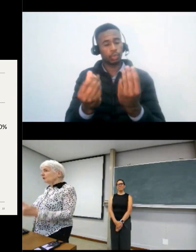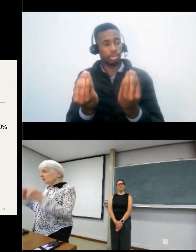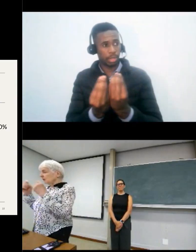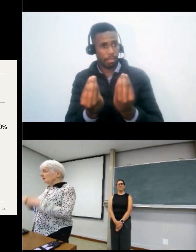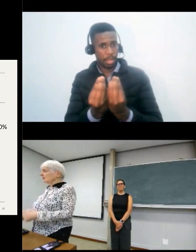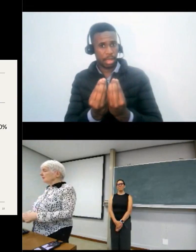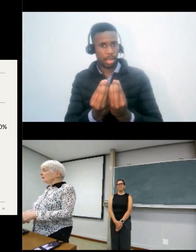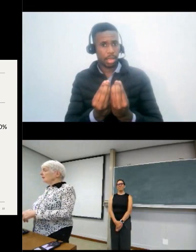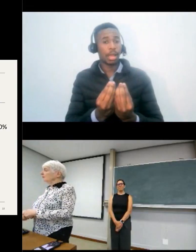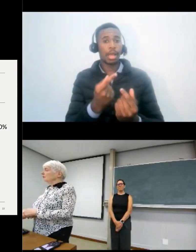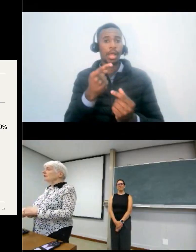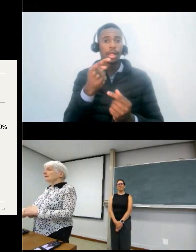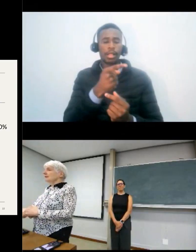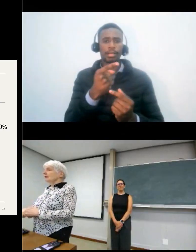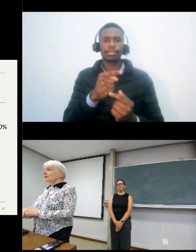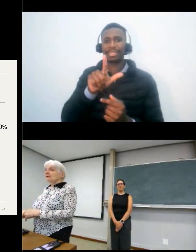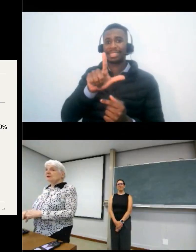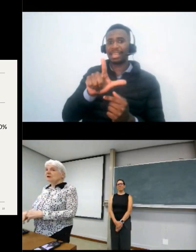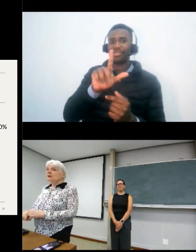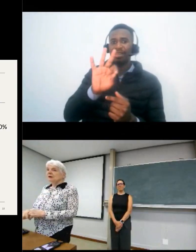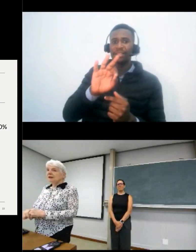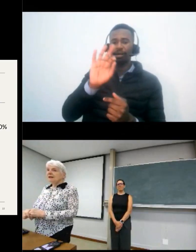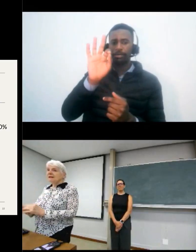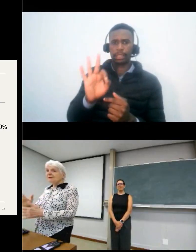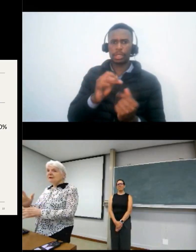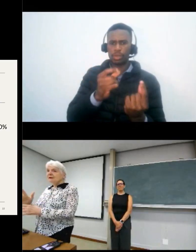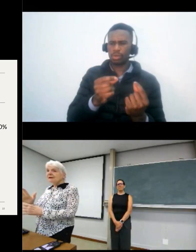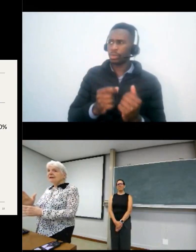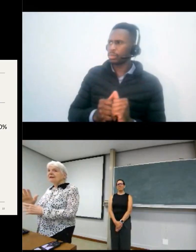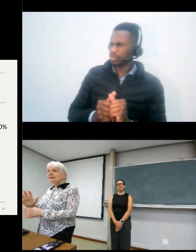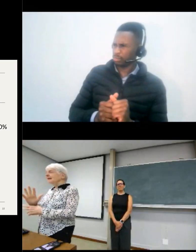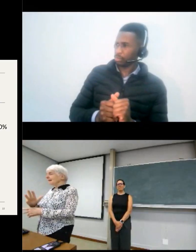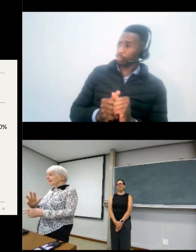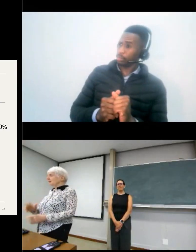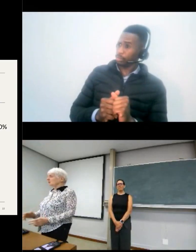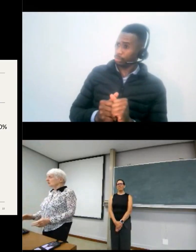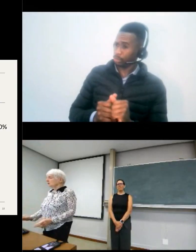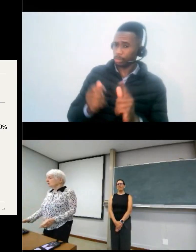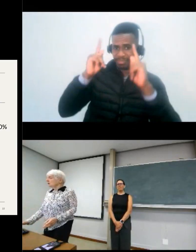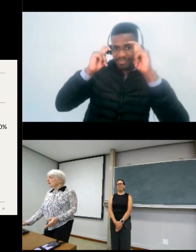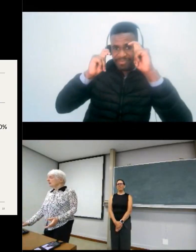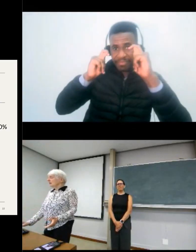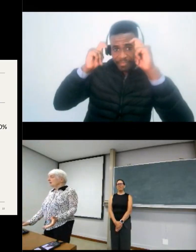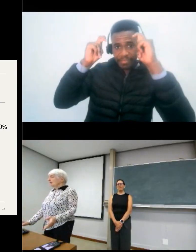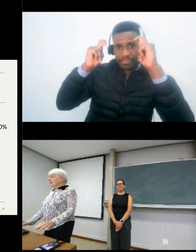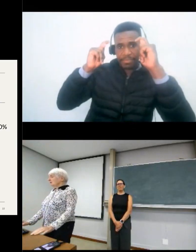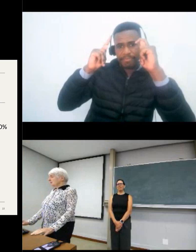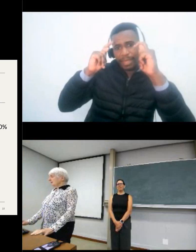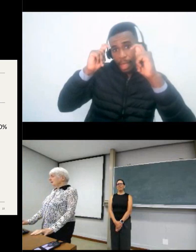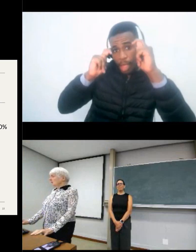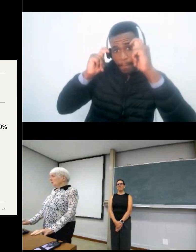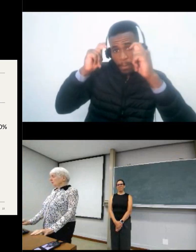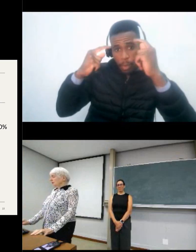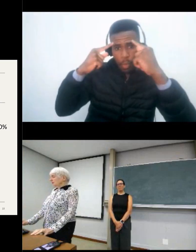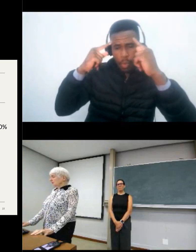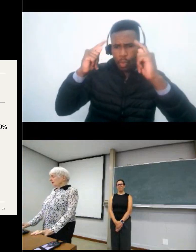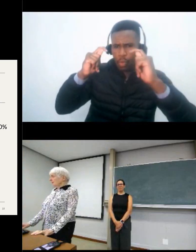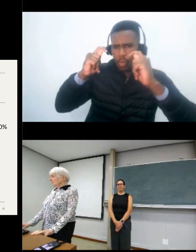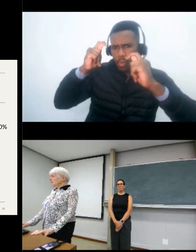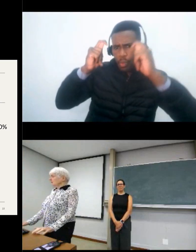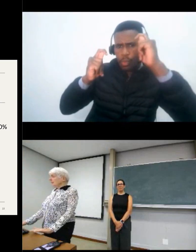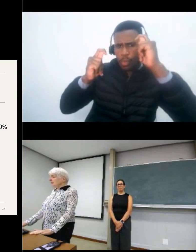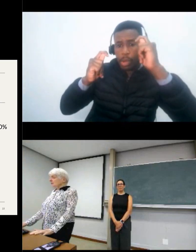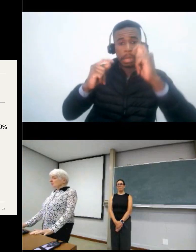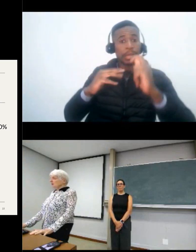73% were copied with these raised eyebrows. So again, it's an indication that it's in a lot of